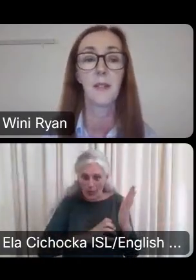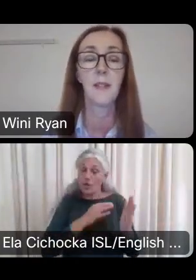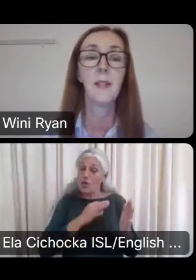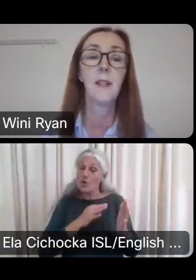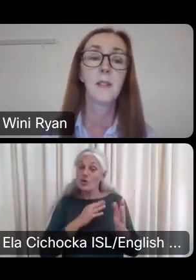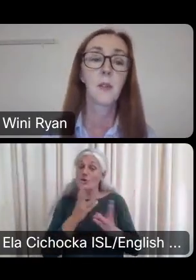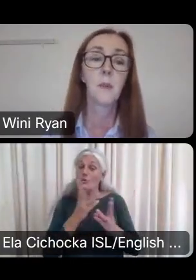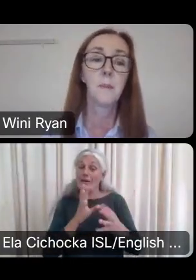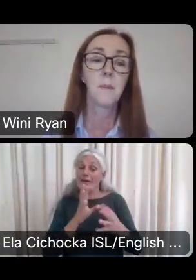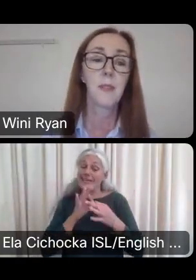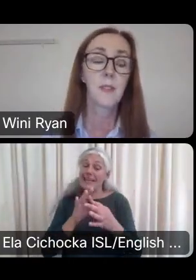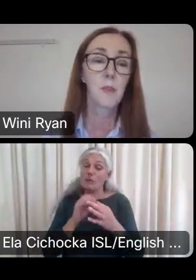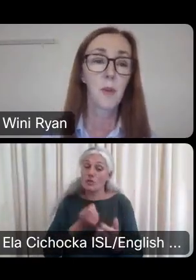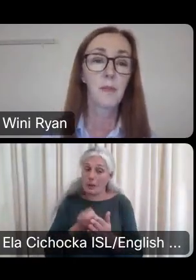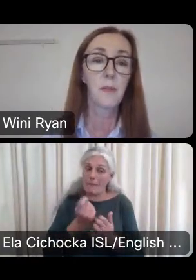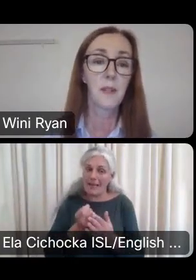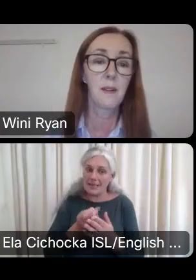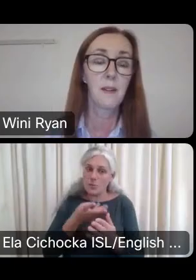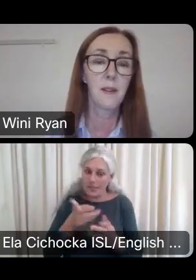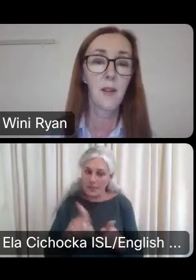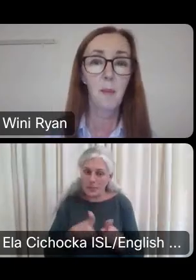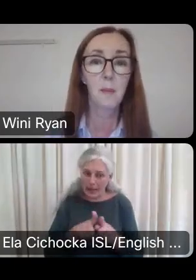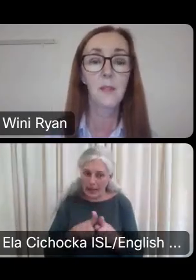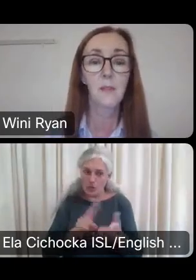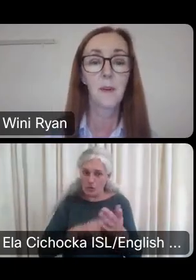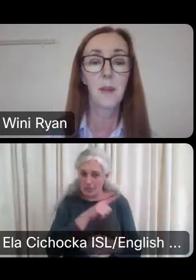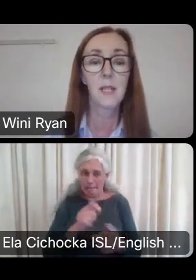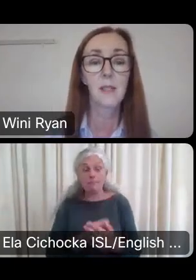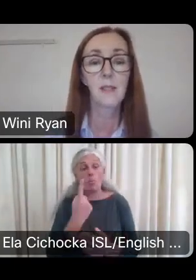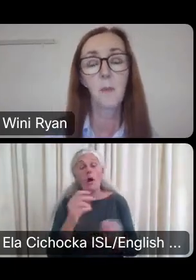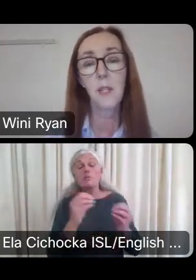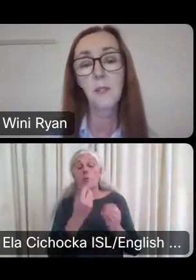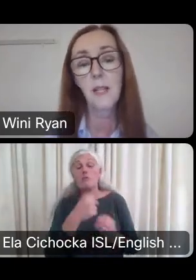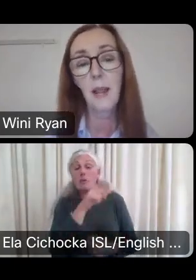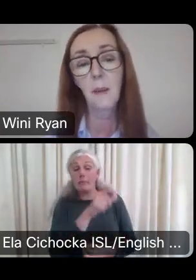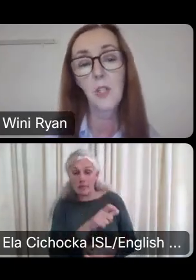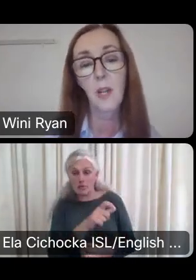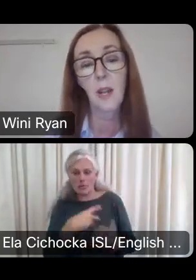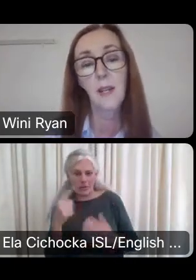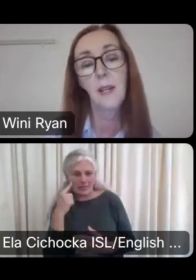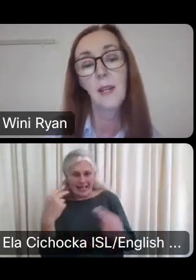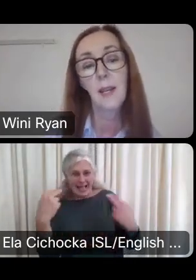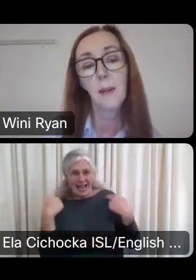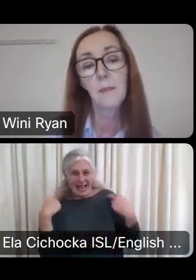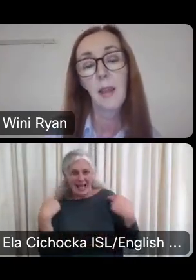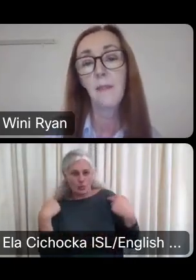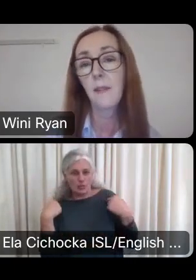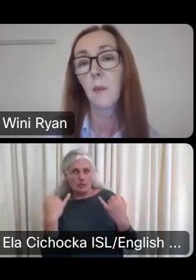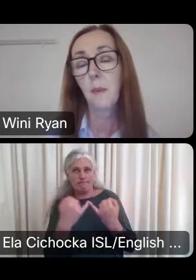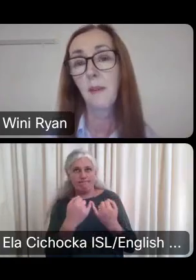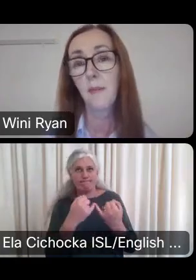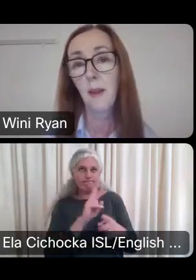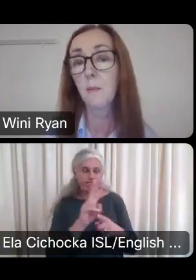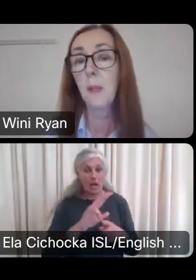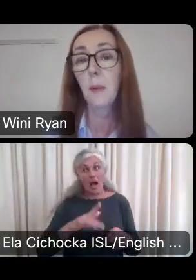complaints. So this is one of the comments from patients. And when you see language like, I felt they